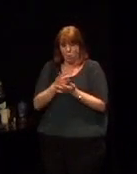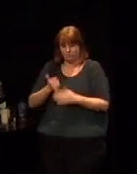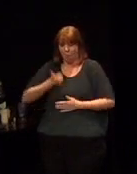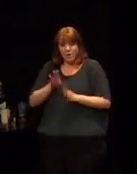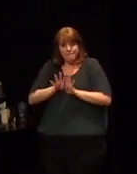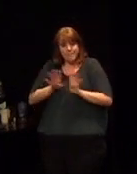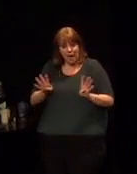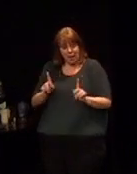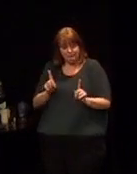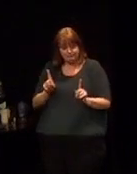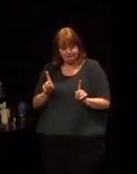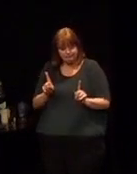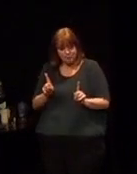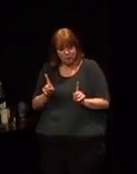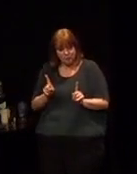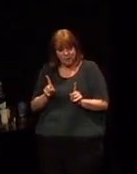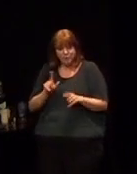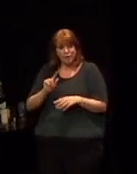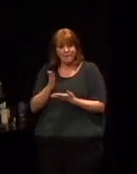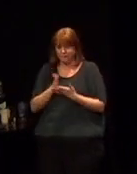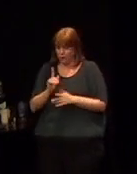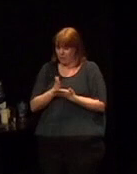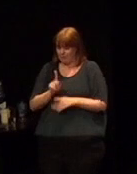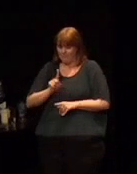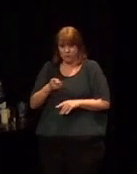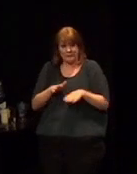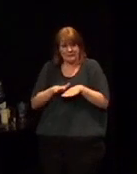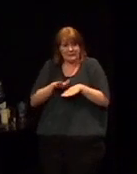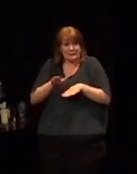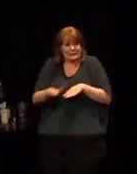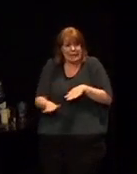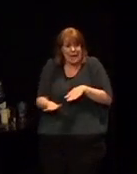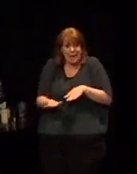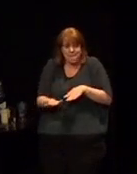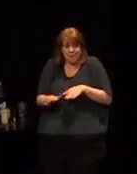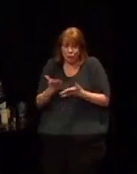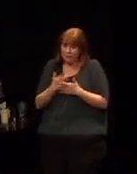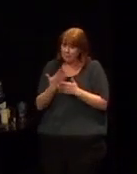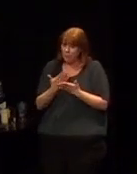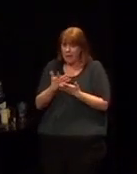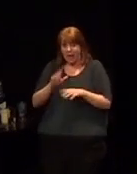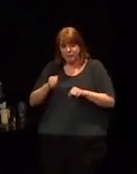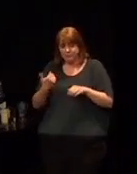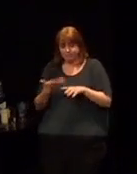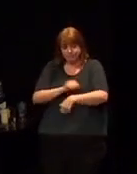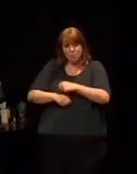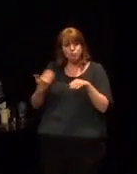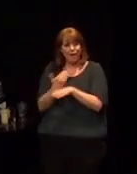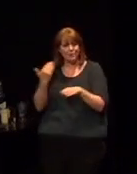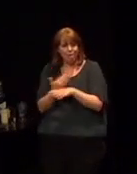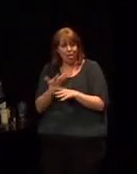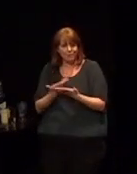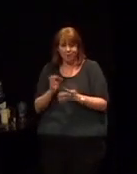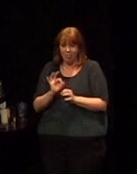is the first steps, what steps, they're very practical steps. It's not rocket science,